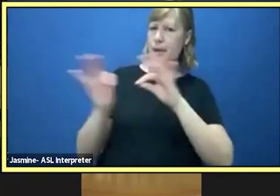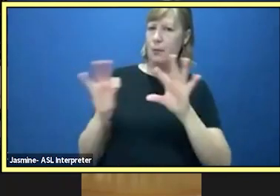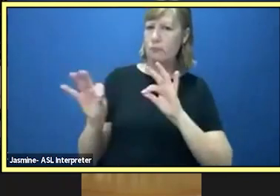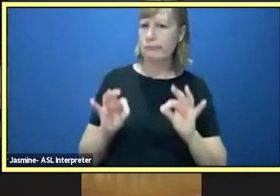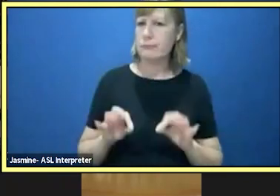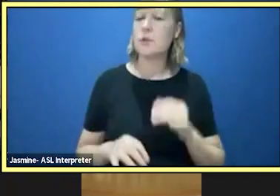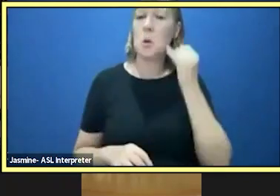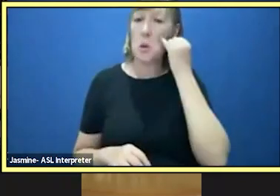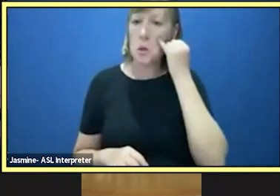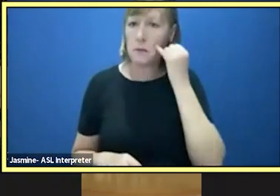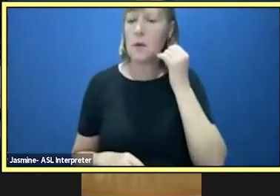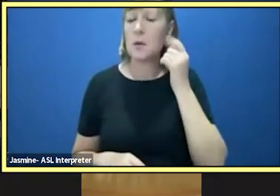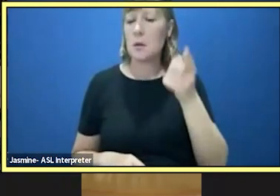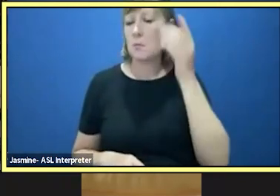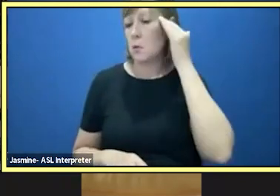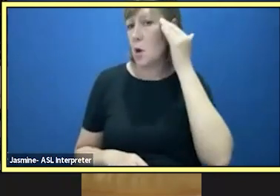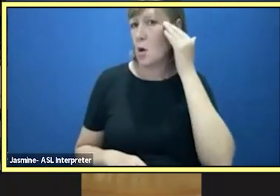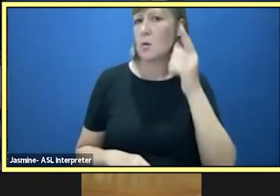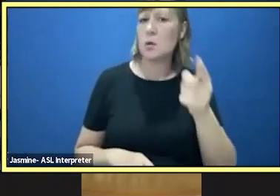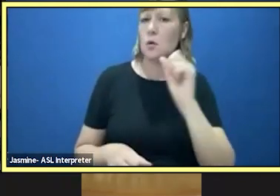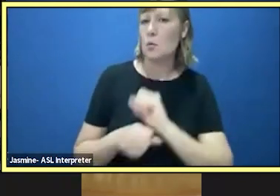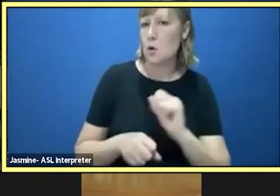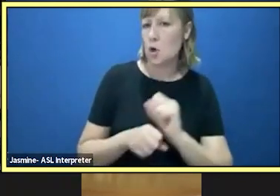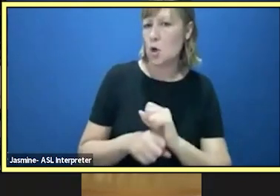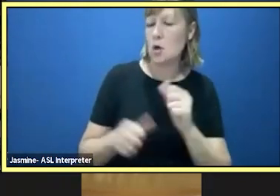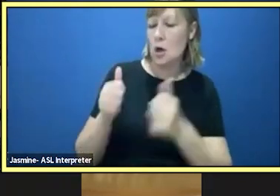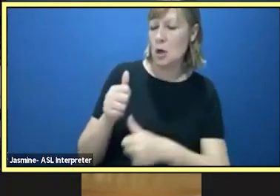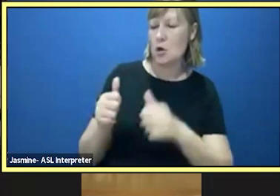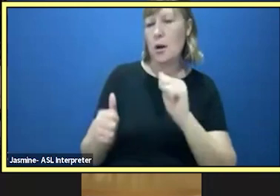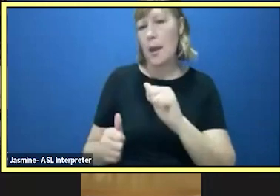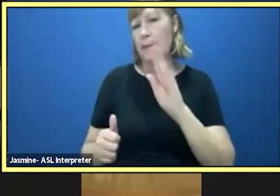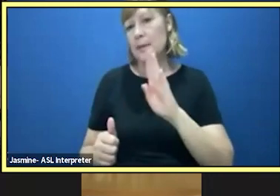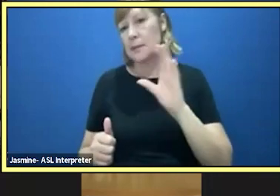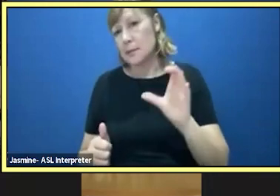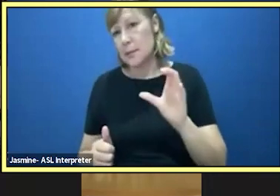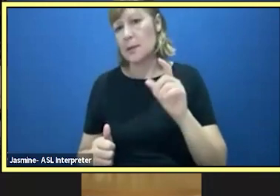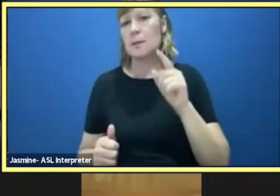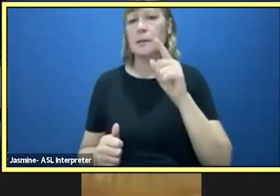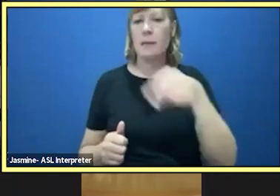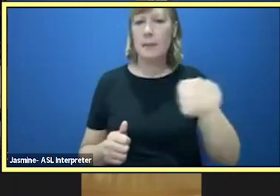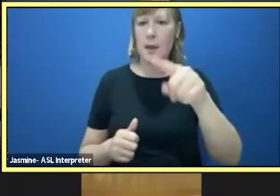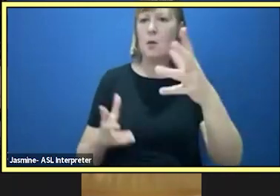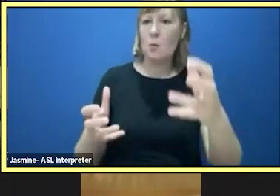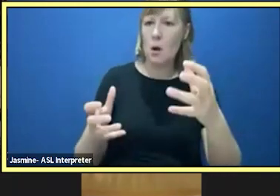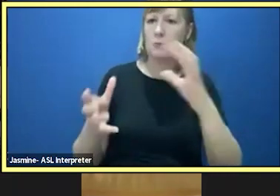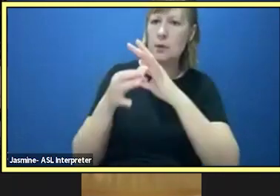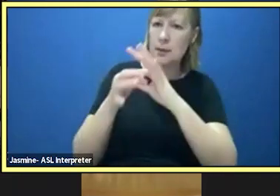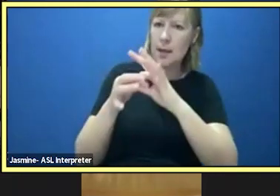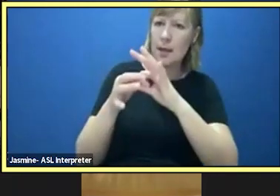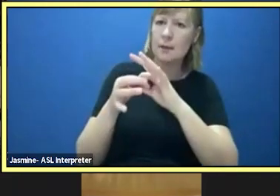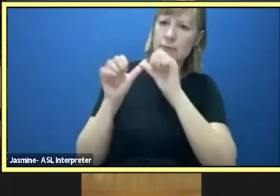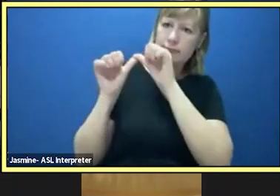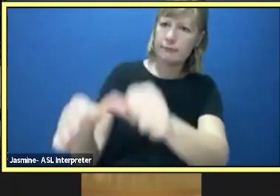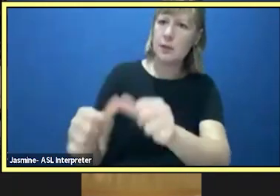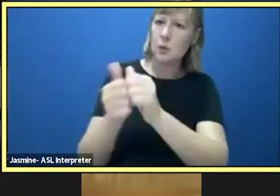organization ABC, that they want to continue to work with you, then that would make sense, that would be where we made that referral. Okay. All right,